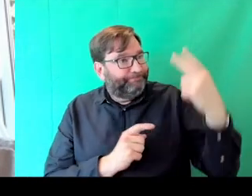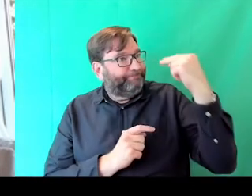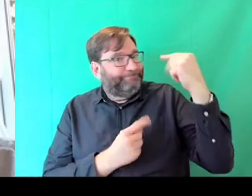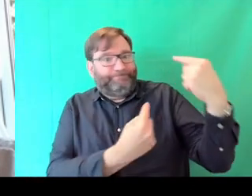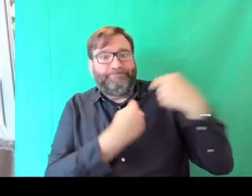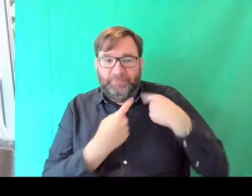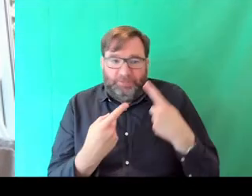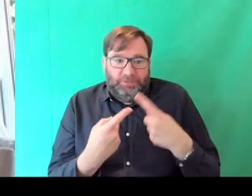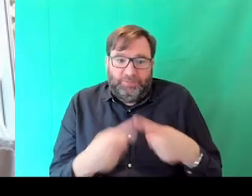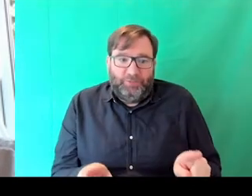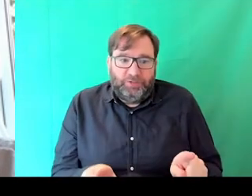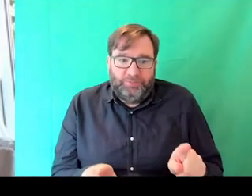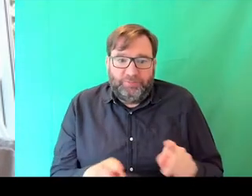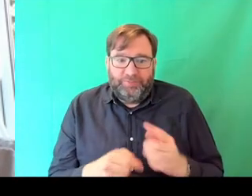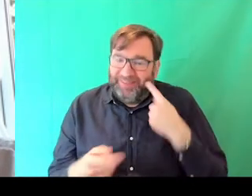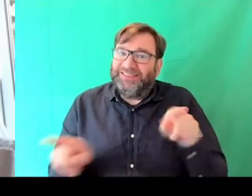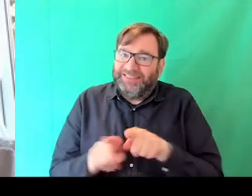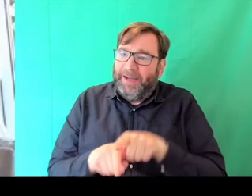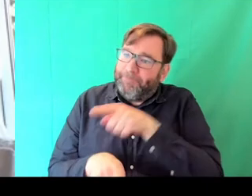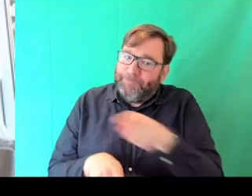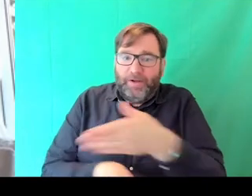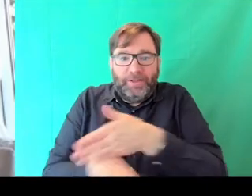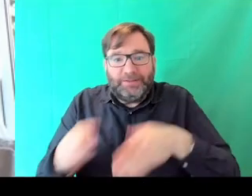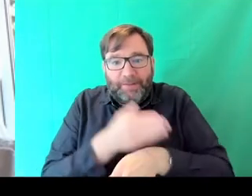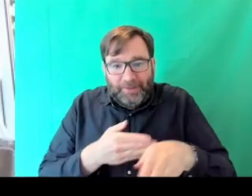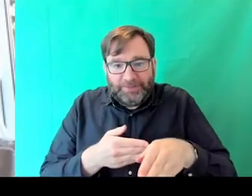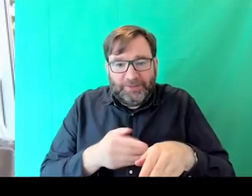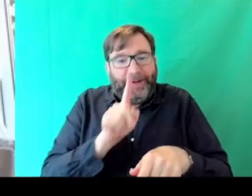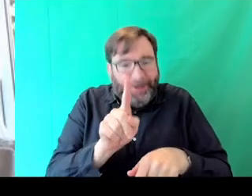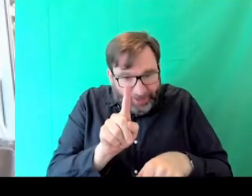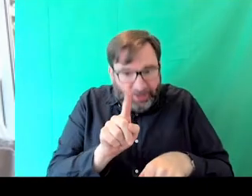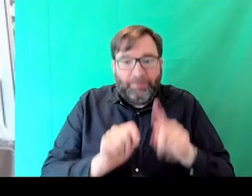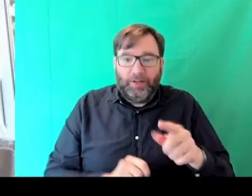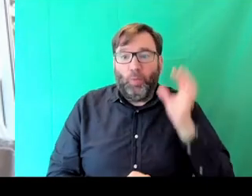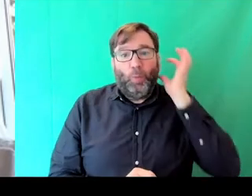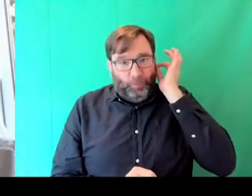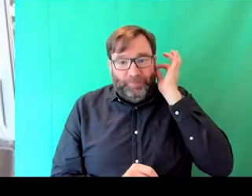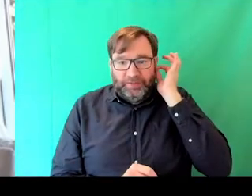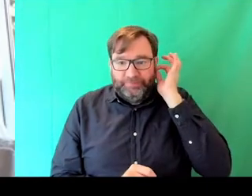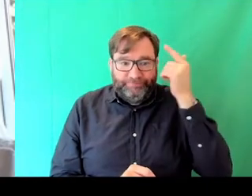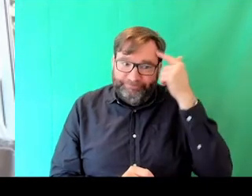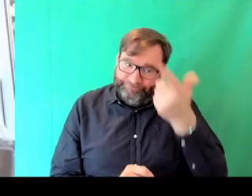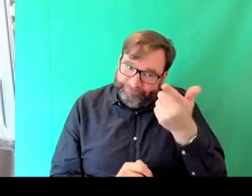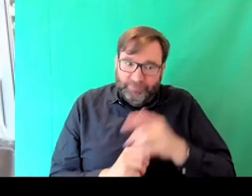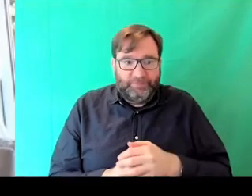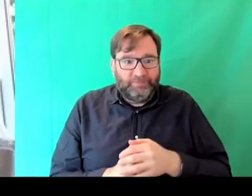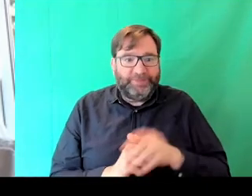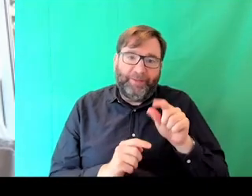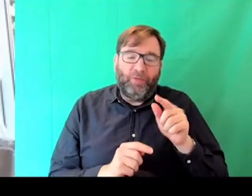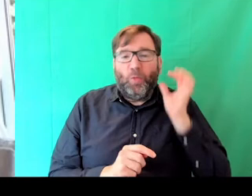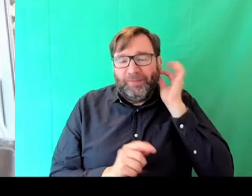to get dirty. You're going to get a paper cut, you know? And we're in 2021 and that's still a thing that is put on. And